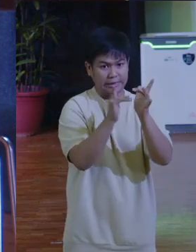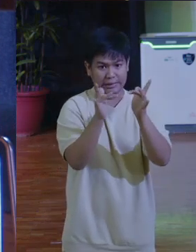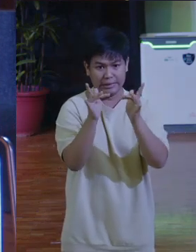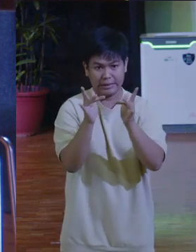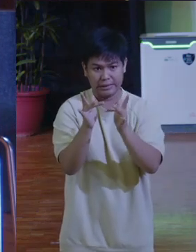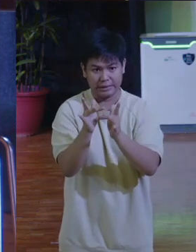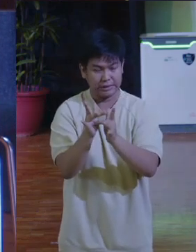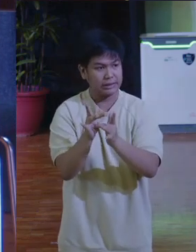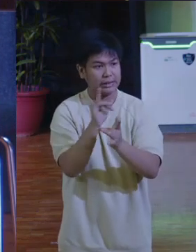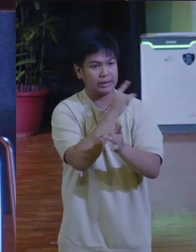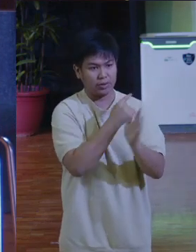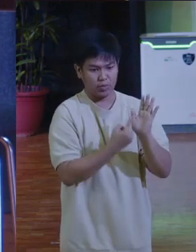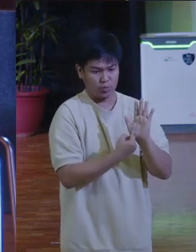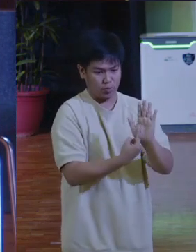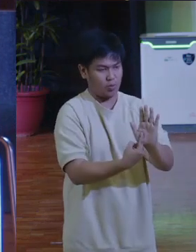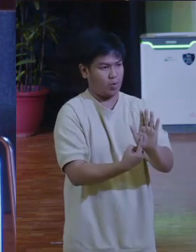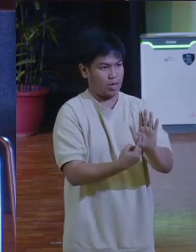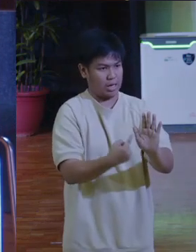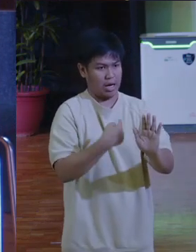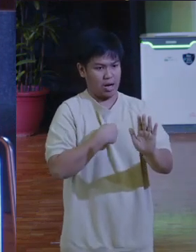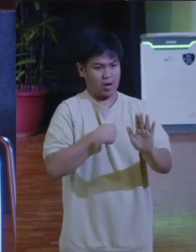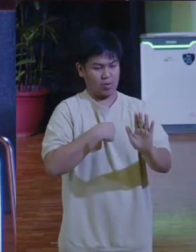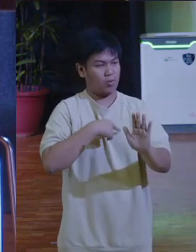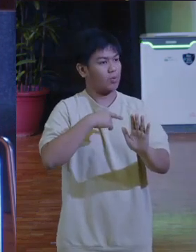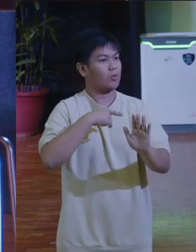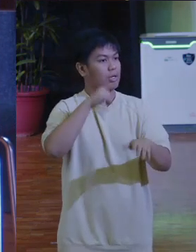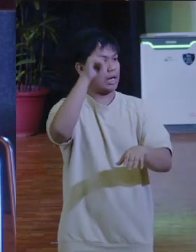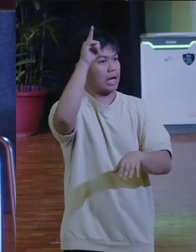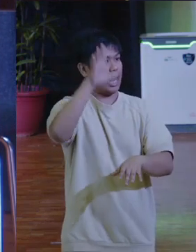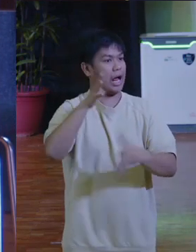Grabing pangyayari ito.